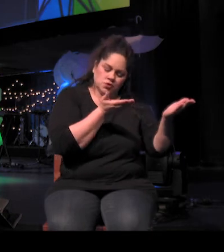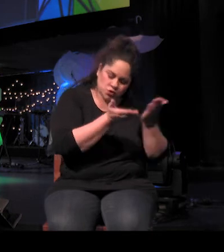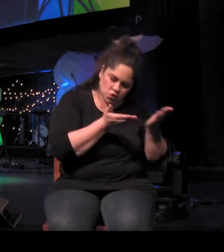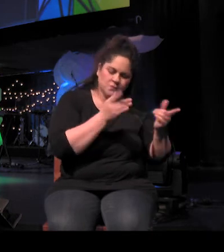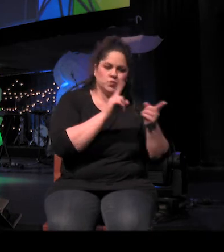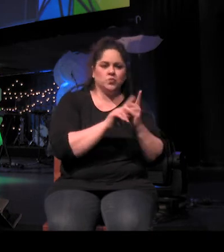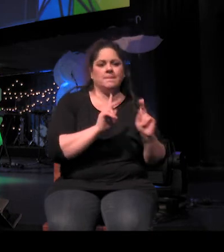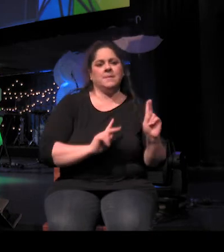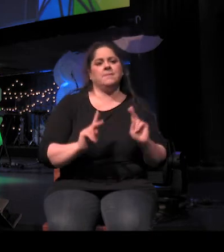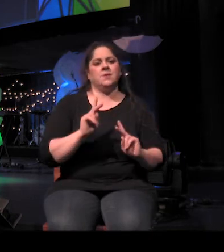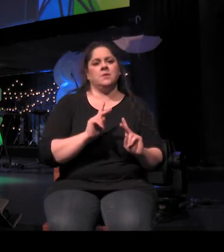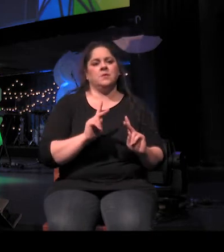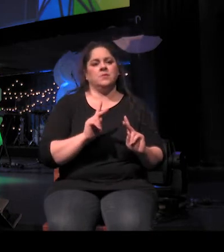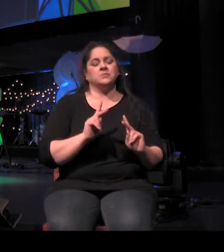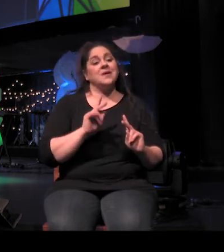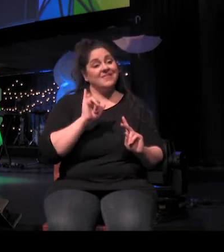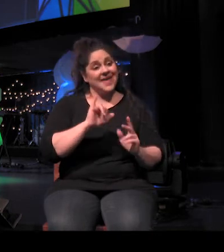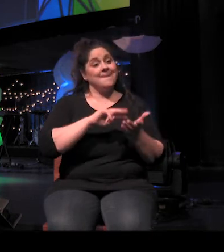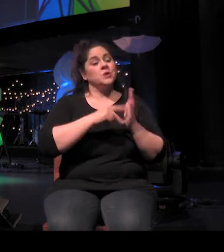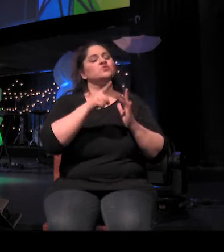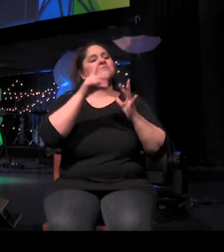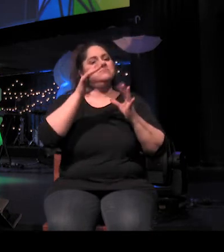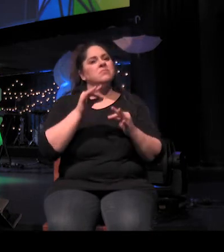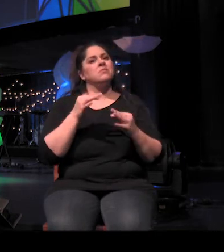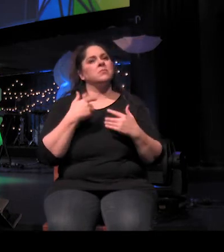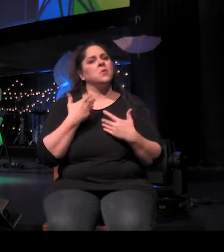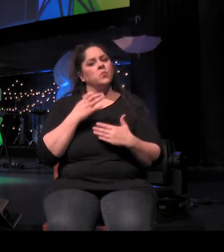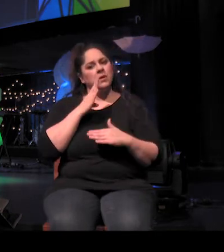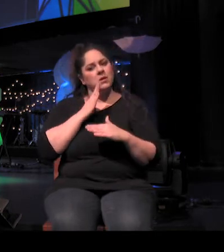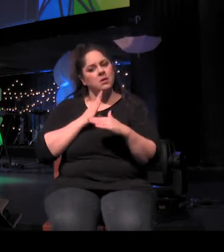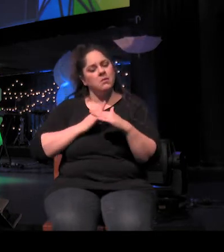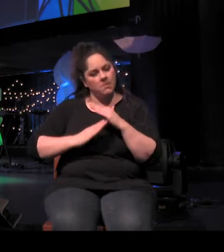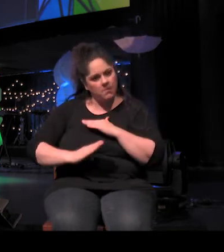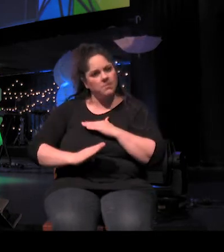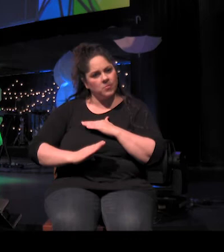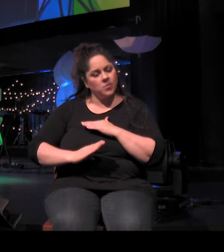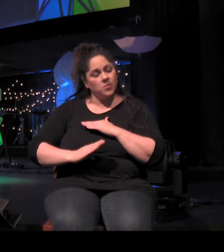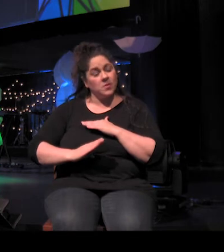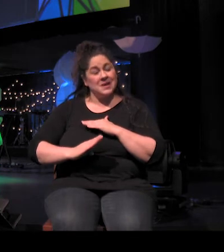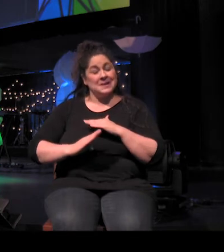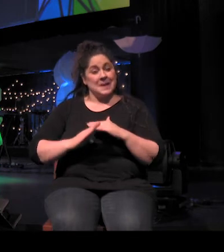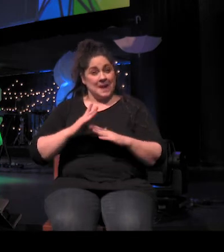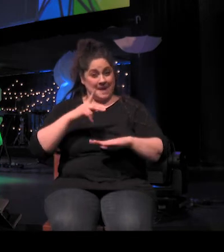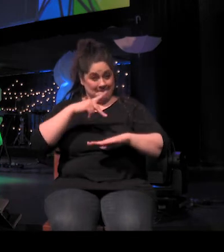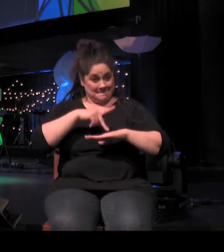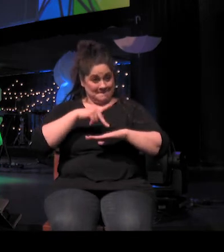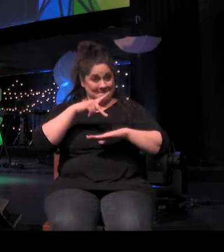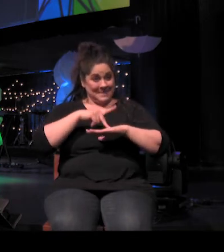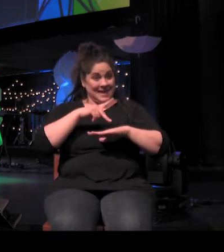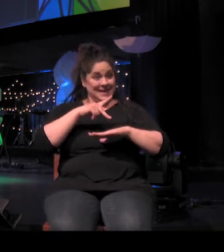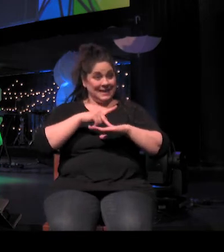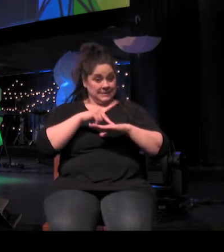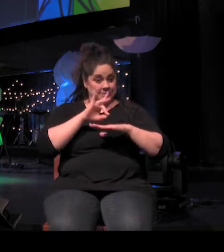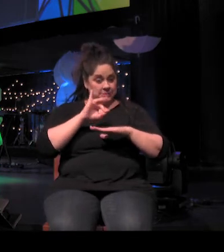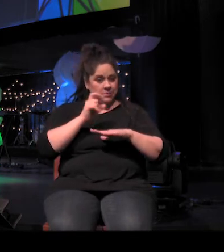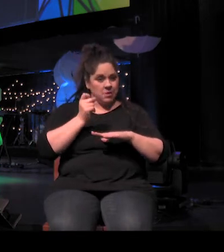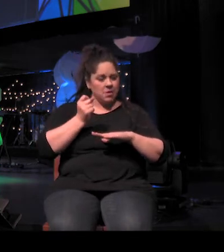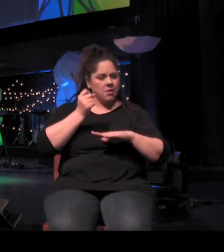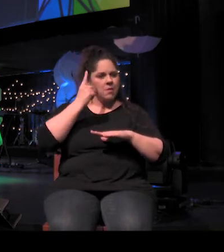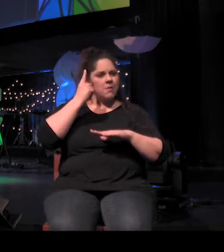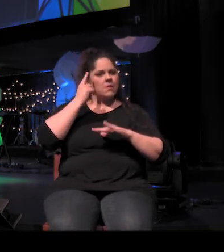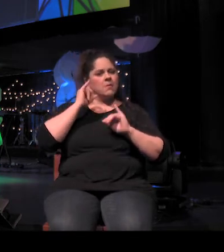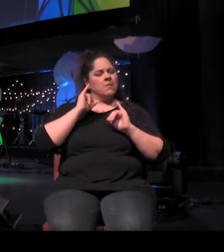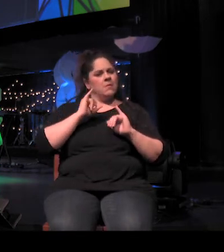Choose humility. Jesus taught that a lot, and I don't know if Peter fully understood that. He had these